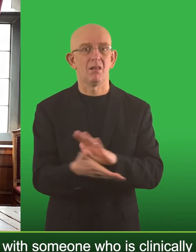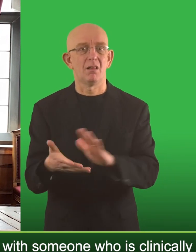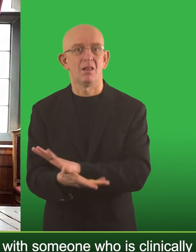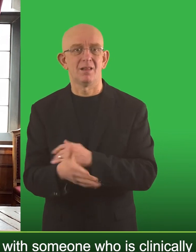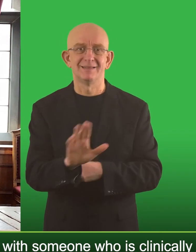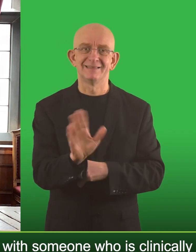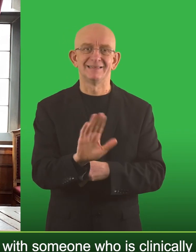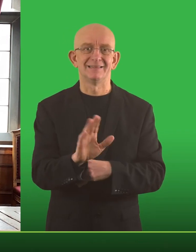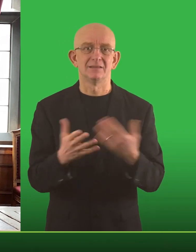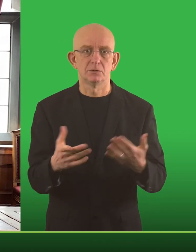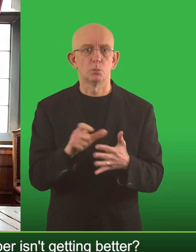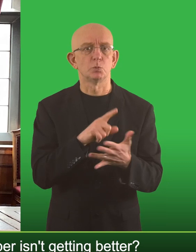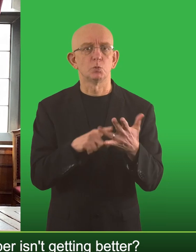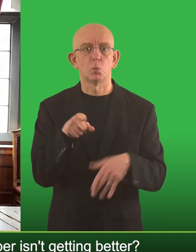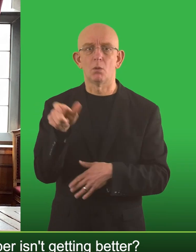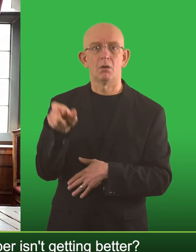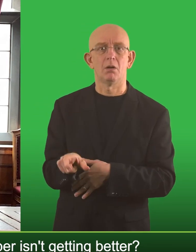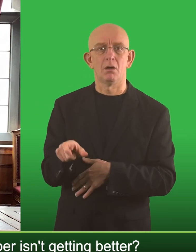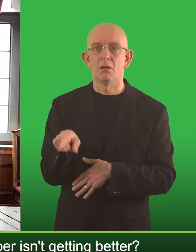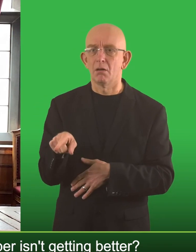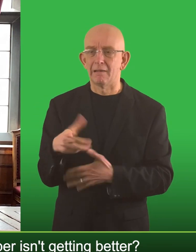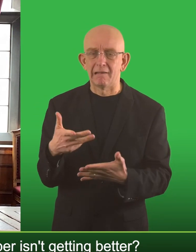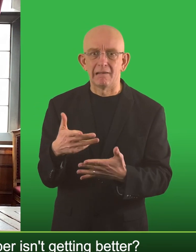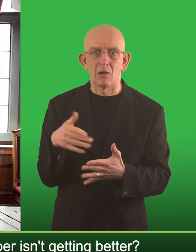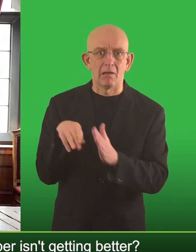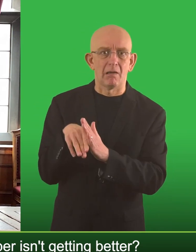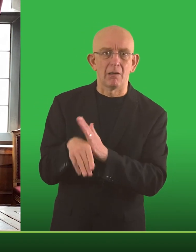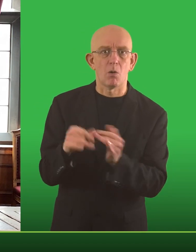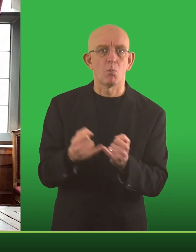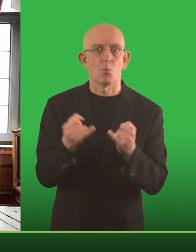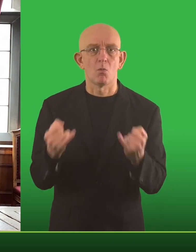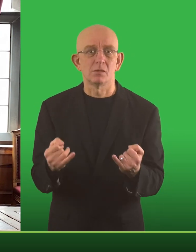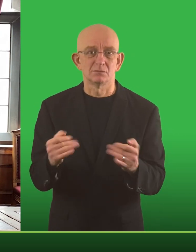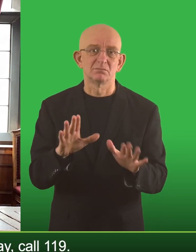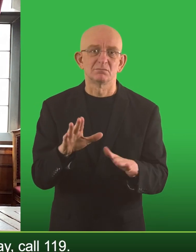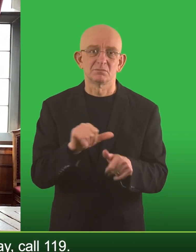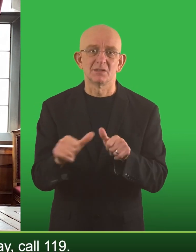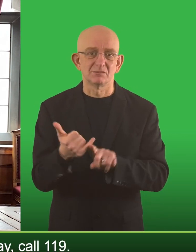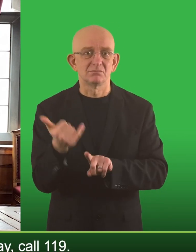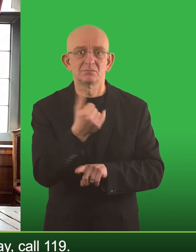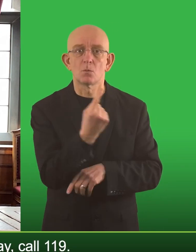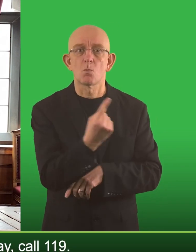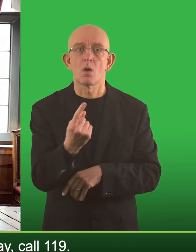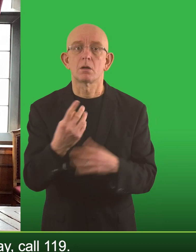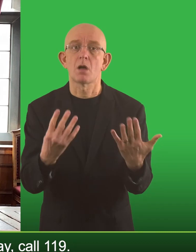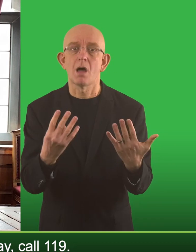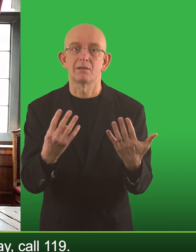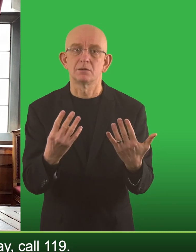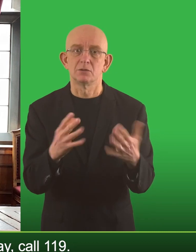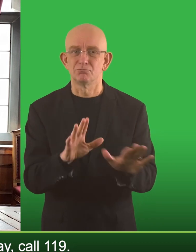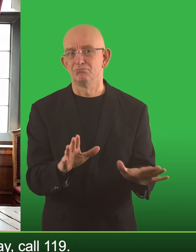have compromised immune systems. What should you do if a family member isn't getting better? As in a time-honoured